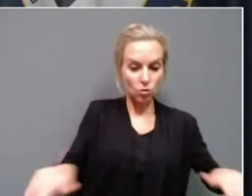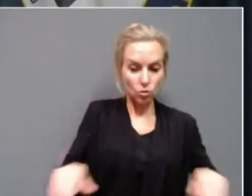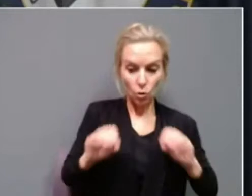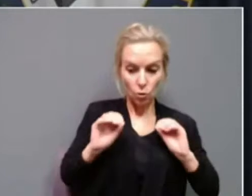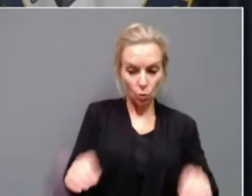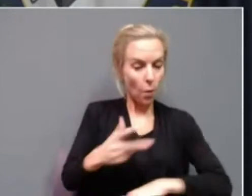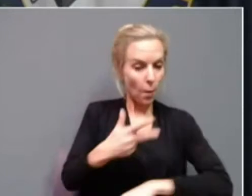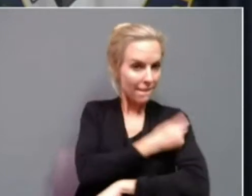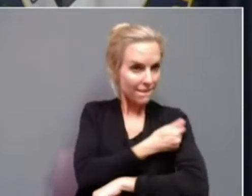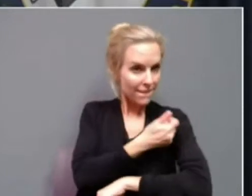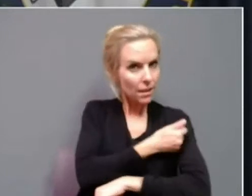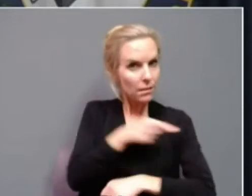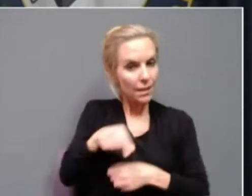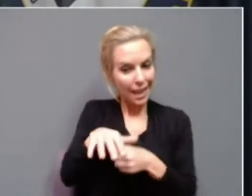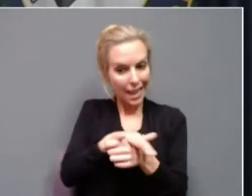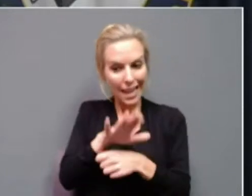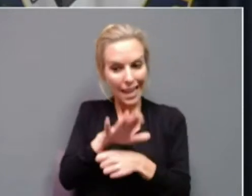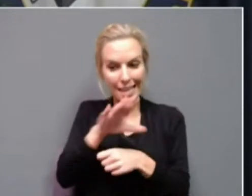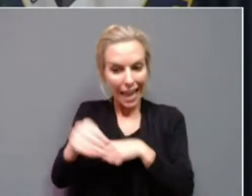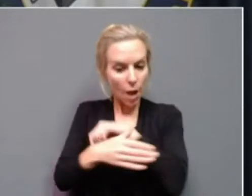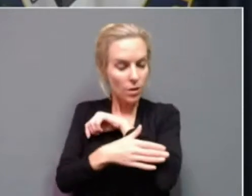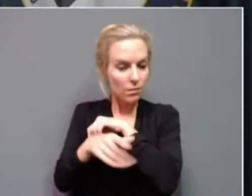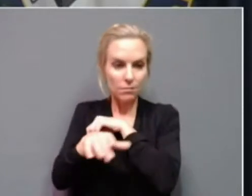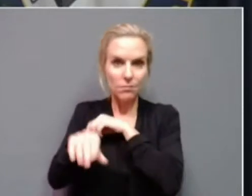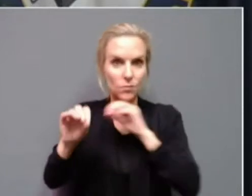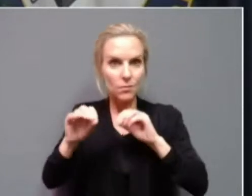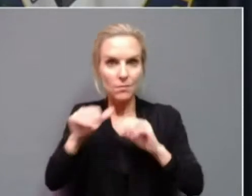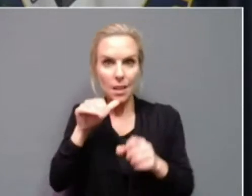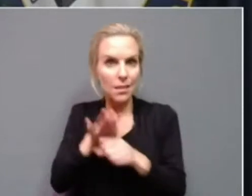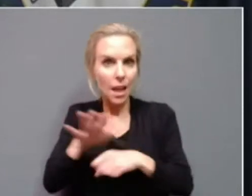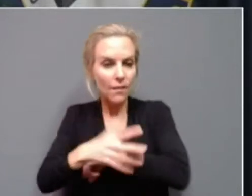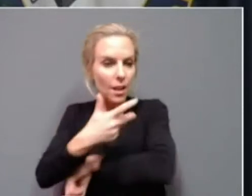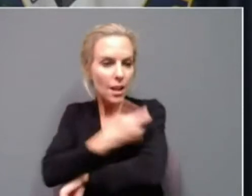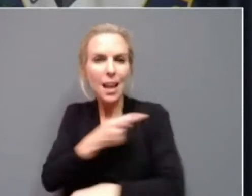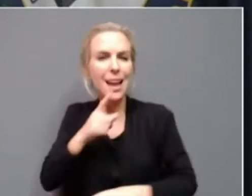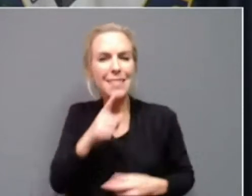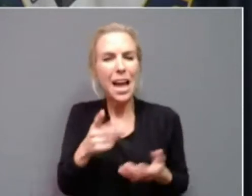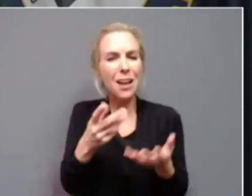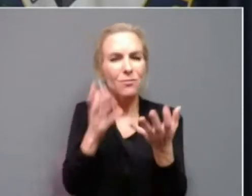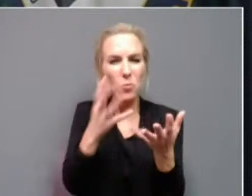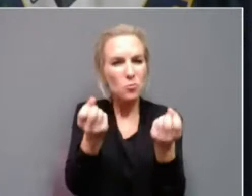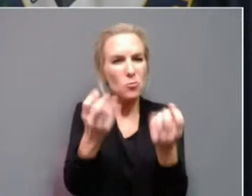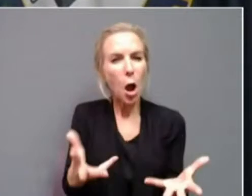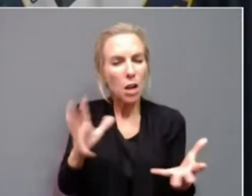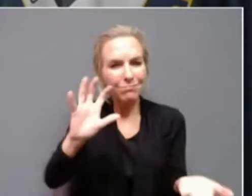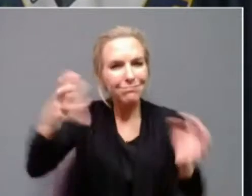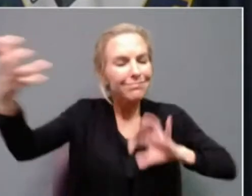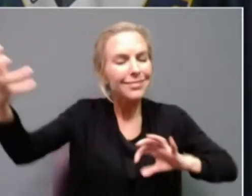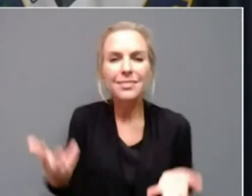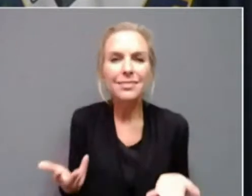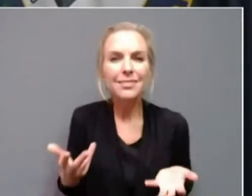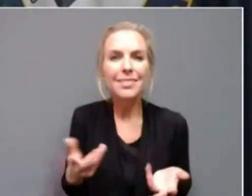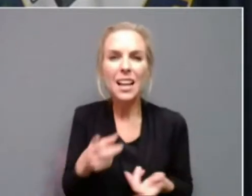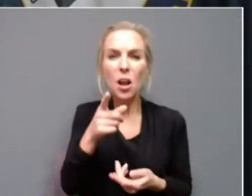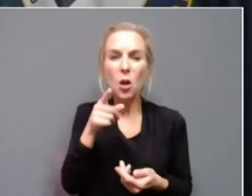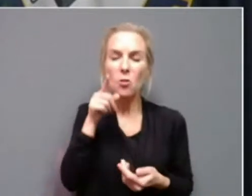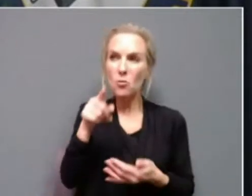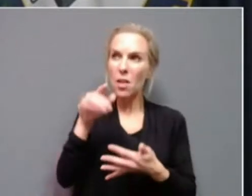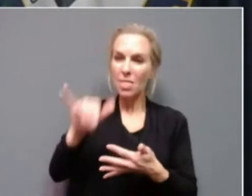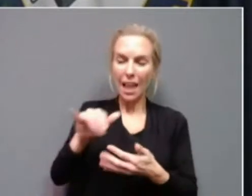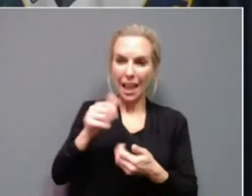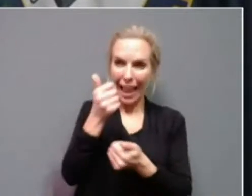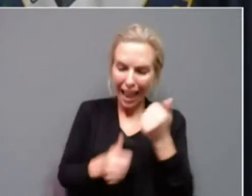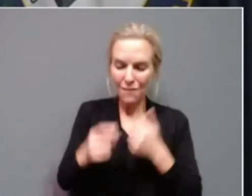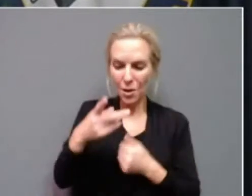people vaccinated in the height of the Delta variant is a recipe for disaster. And if you go against every single public